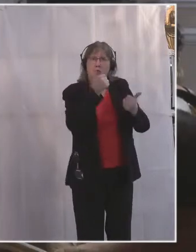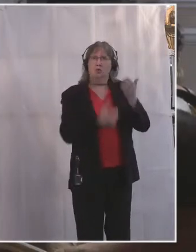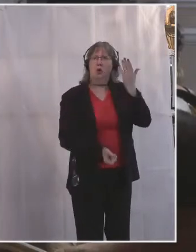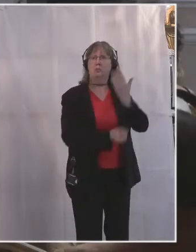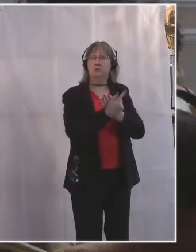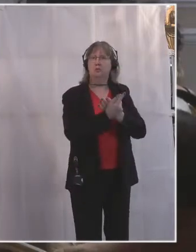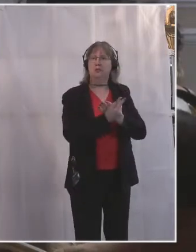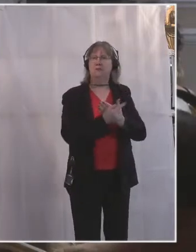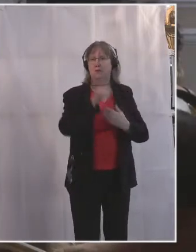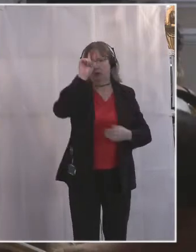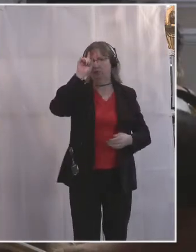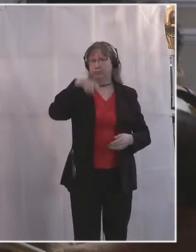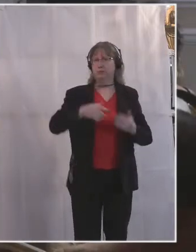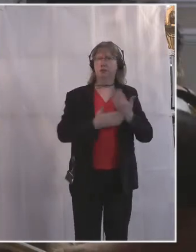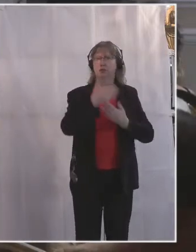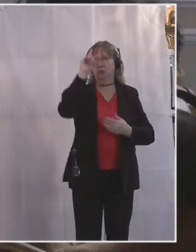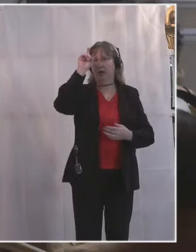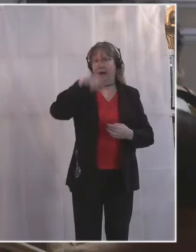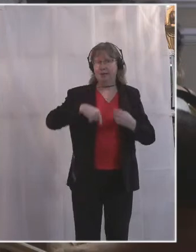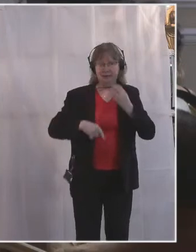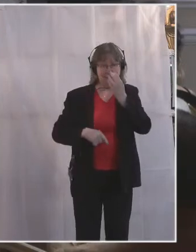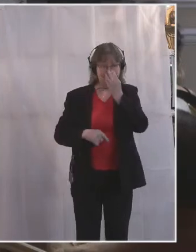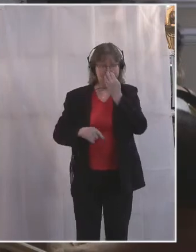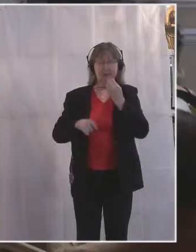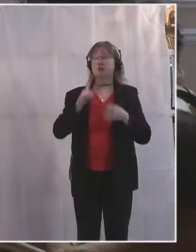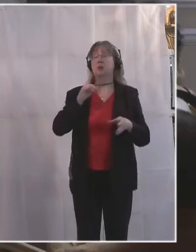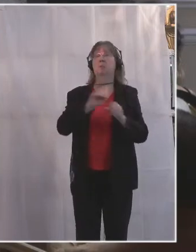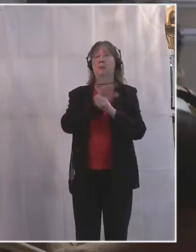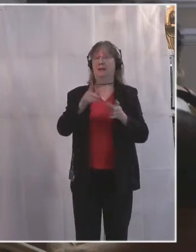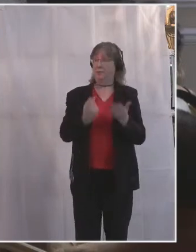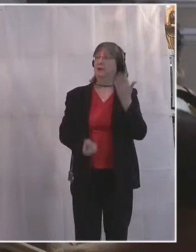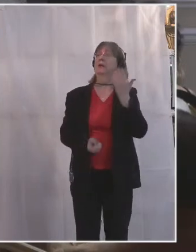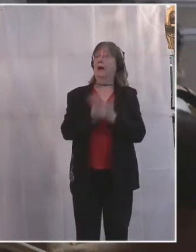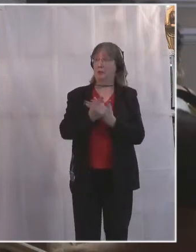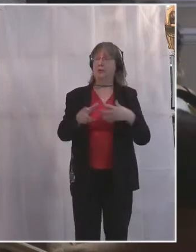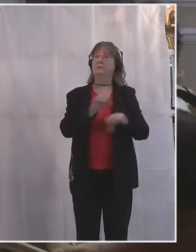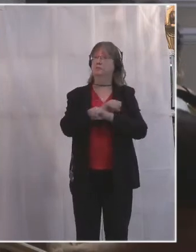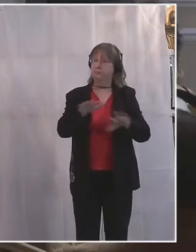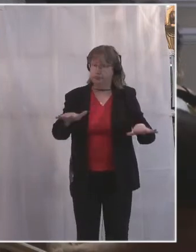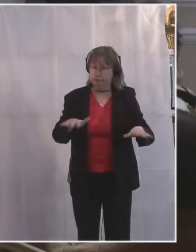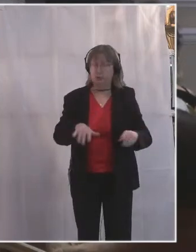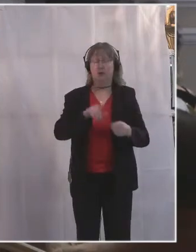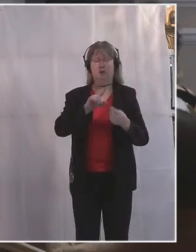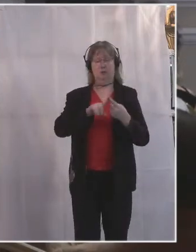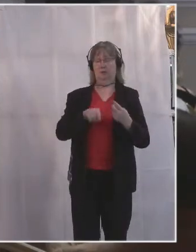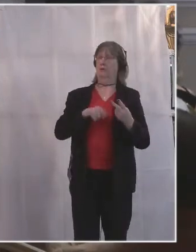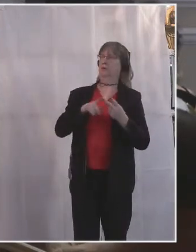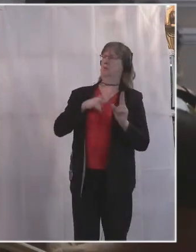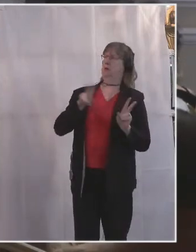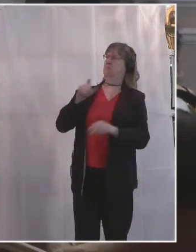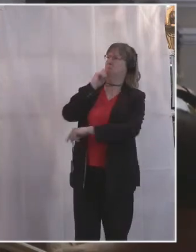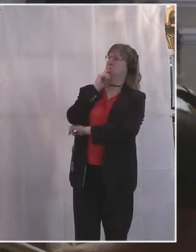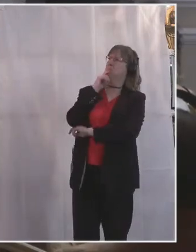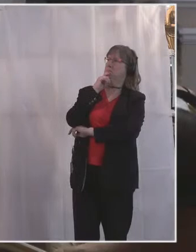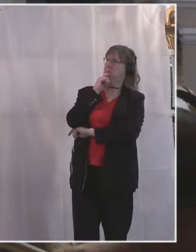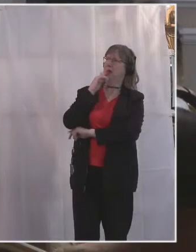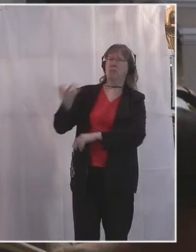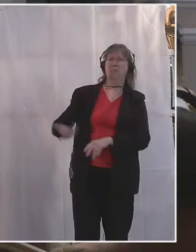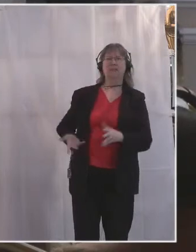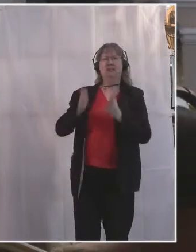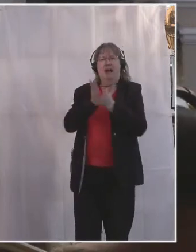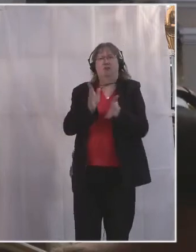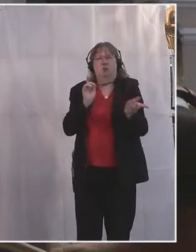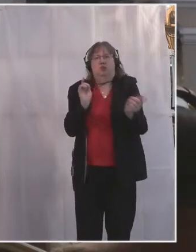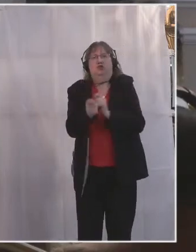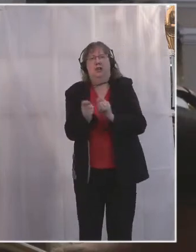opportunity. And as we headed into the pandemic, that for us was really our way of understanding that the challenge for business